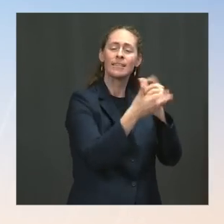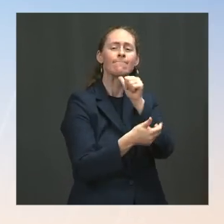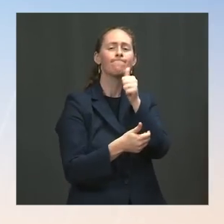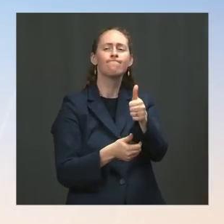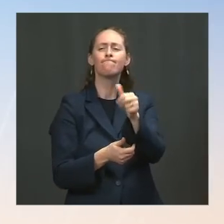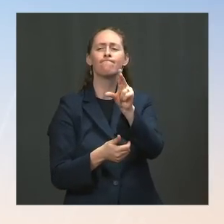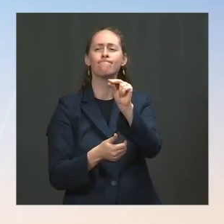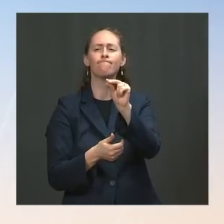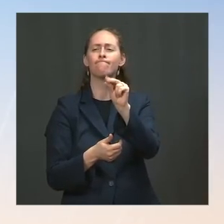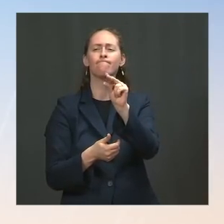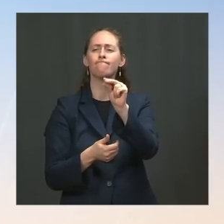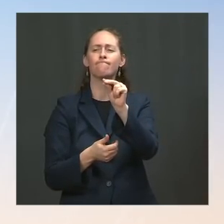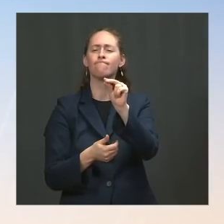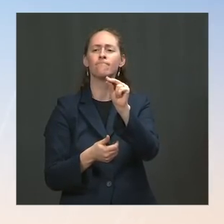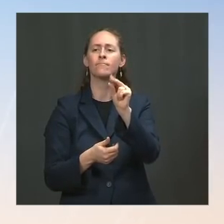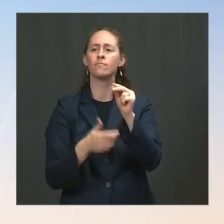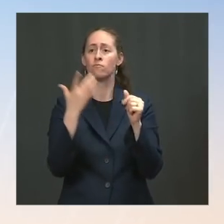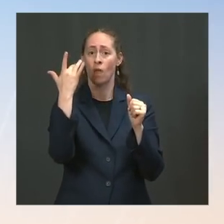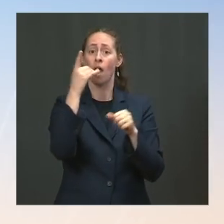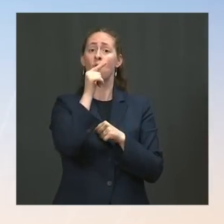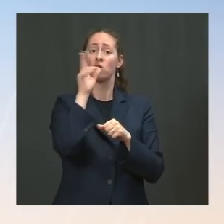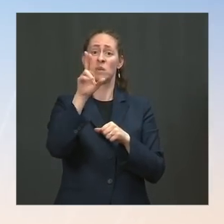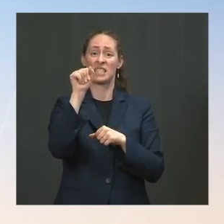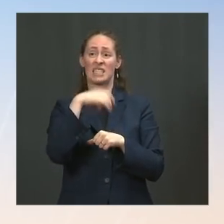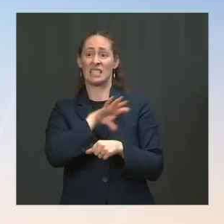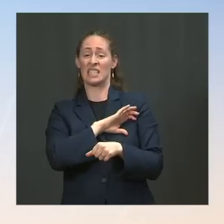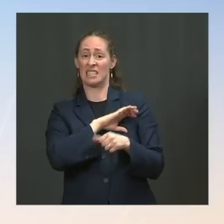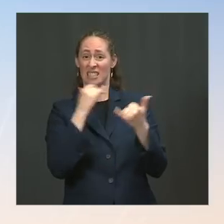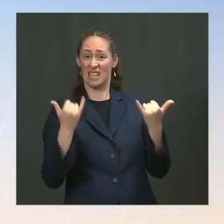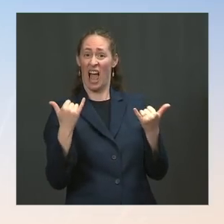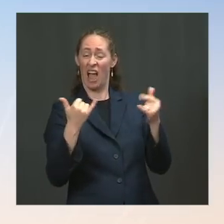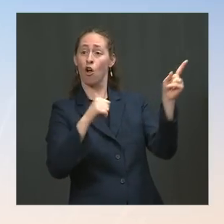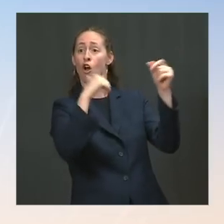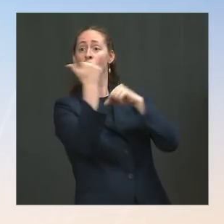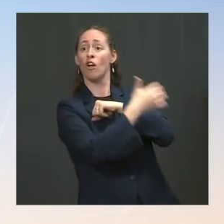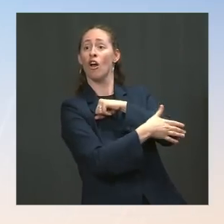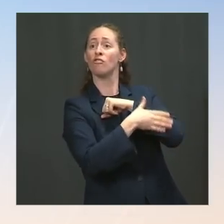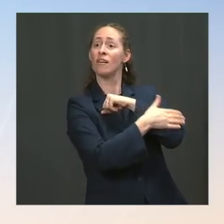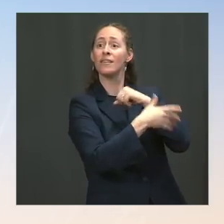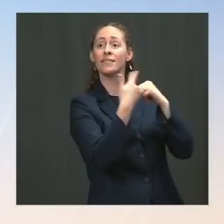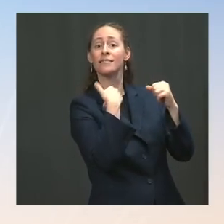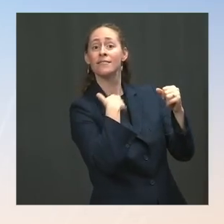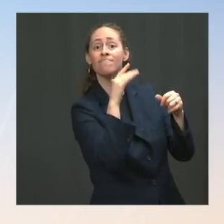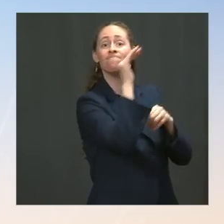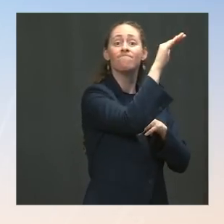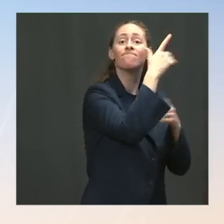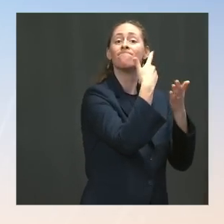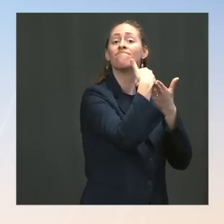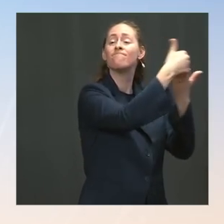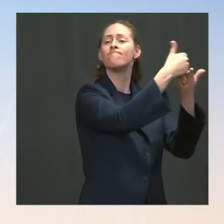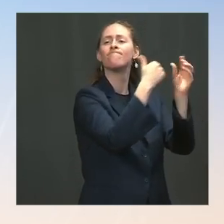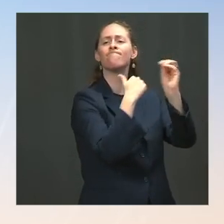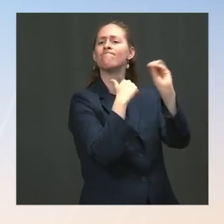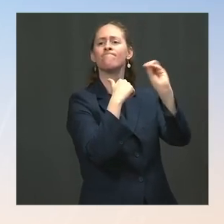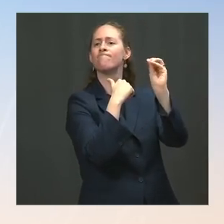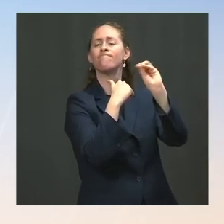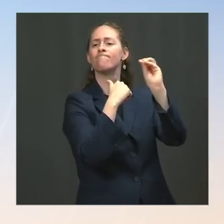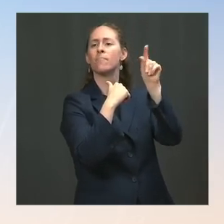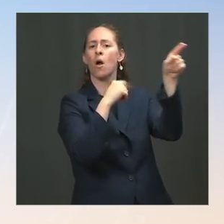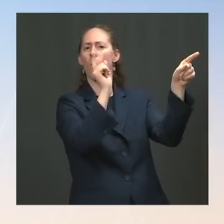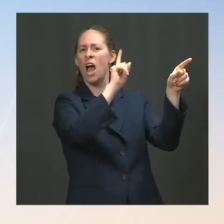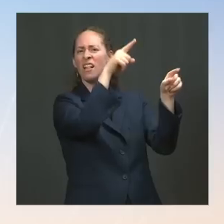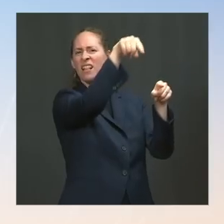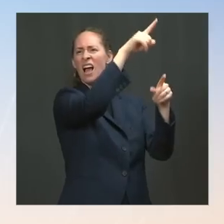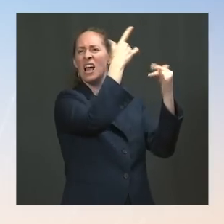are well aware. But we do work with countries that have a robust vaccination program to ensure that all residents, including U.S. citizens, can